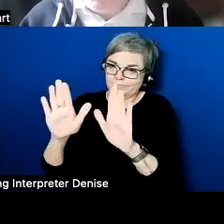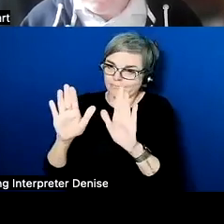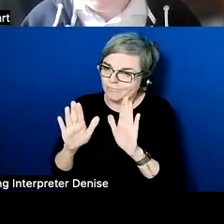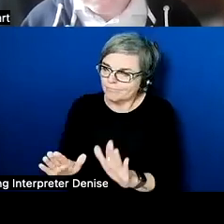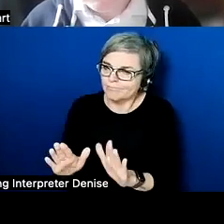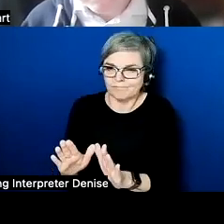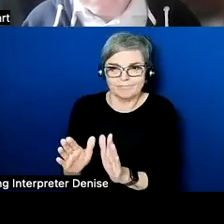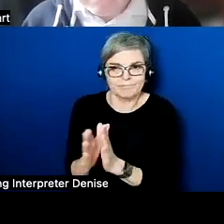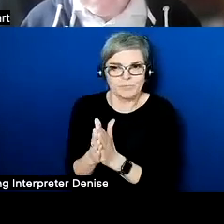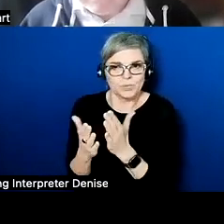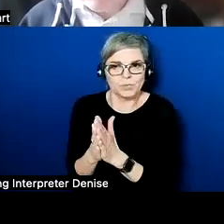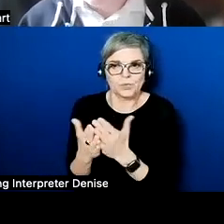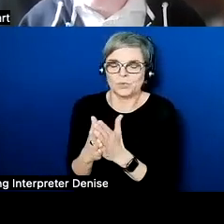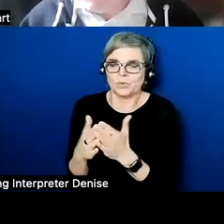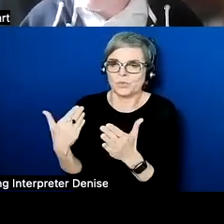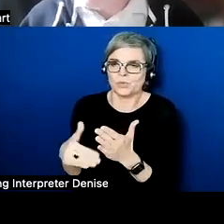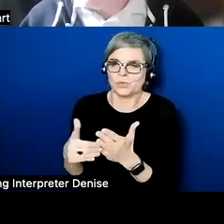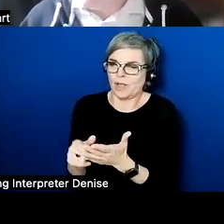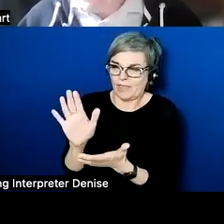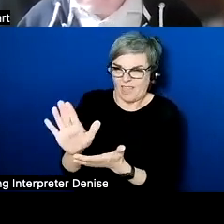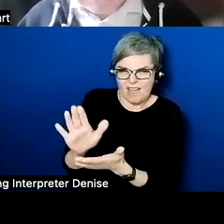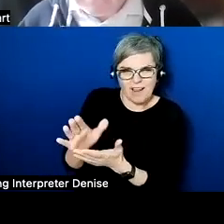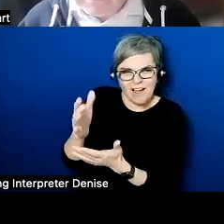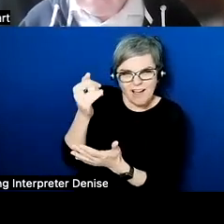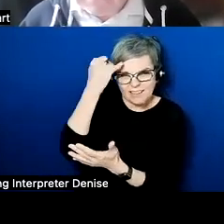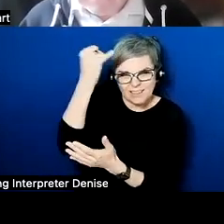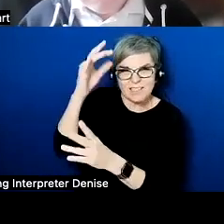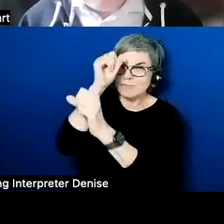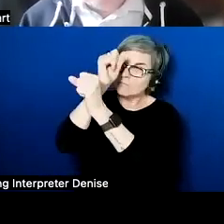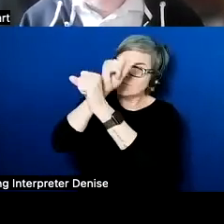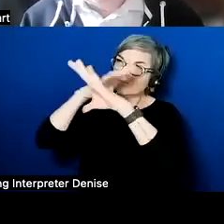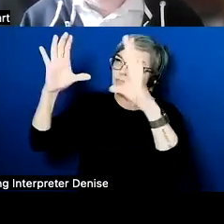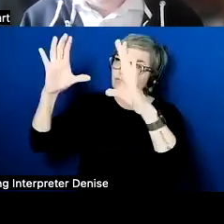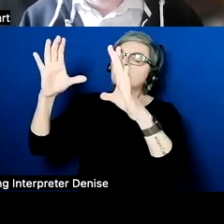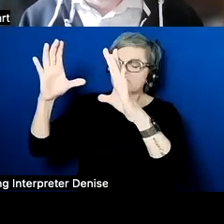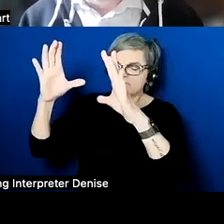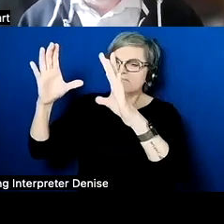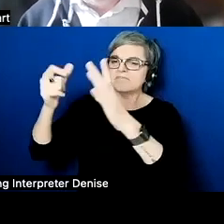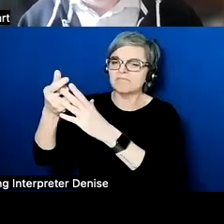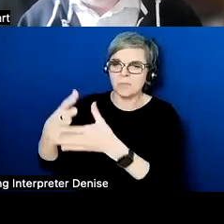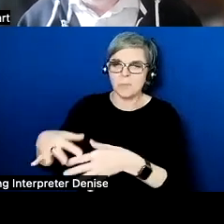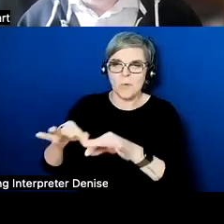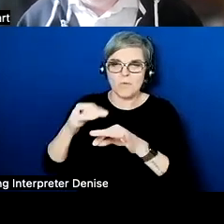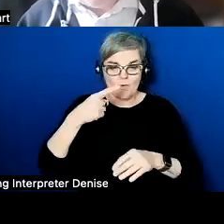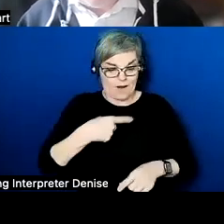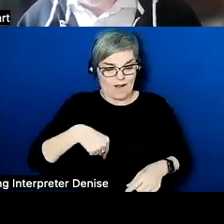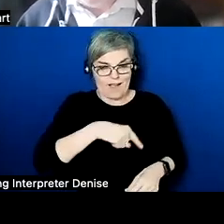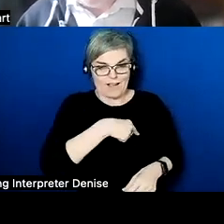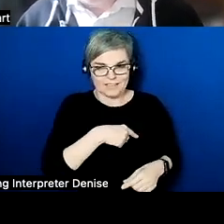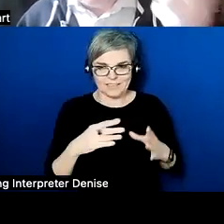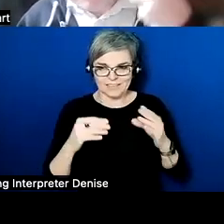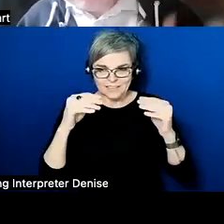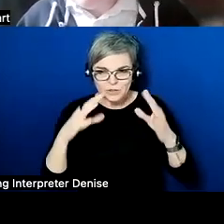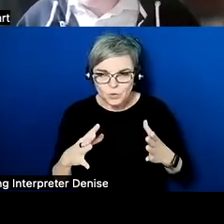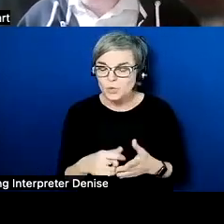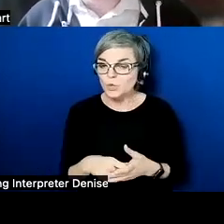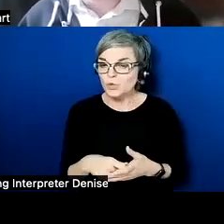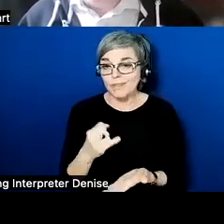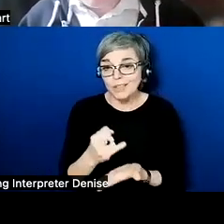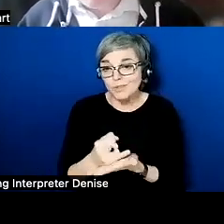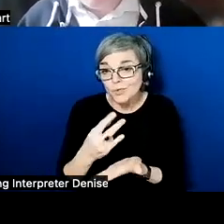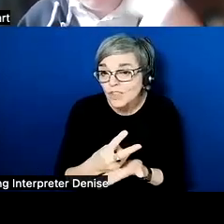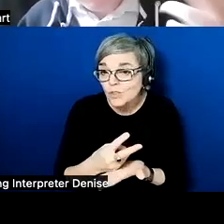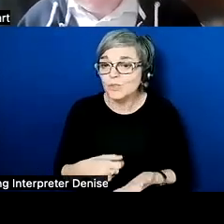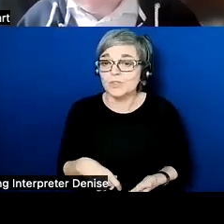as professionals, as teachers, as interveners, is to allow the other person to teach